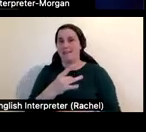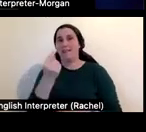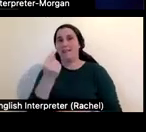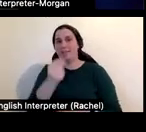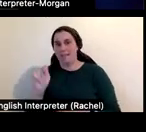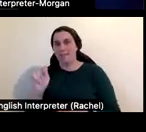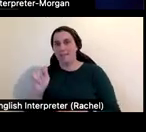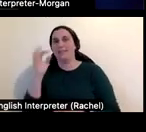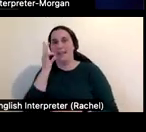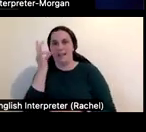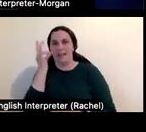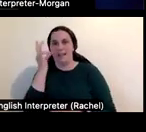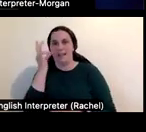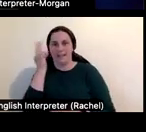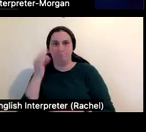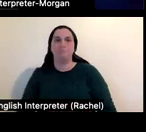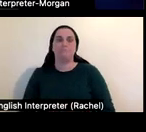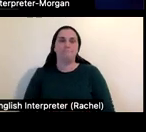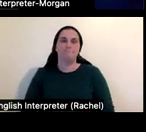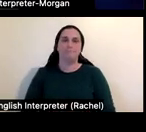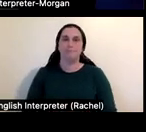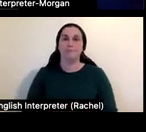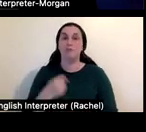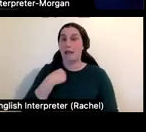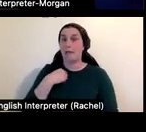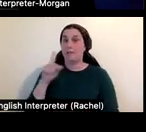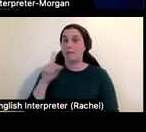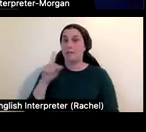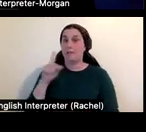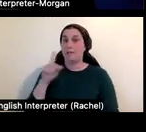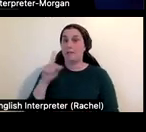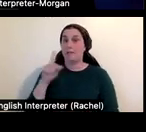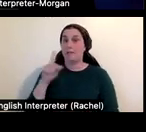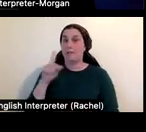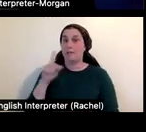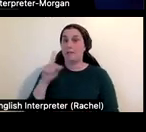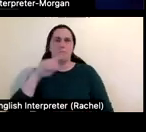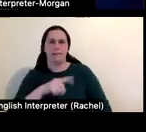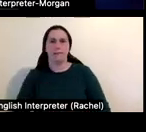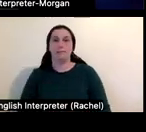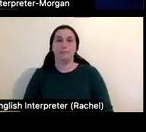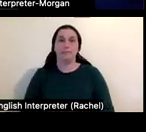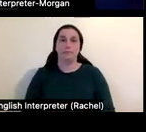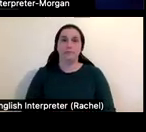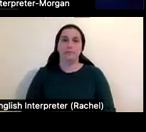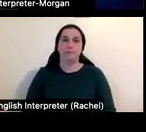So I'm gonna ask you and you're gonna answer me. And the answer is this. Albert mag die Katze. So, mag Albert die